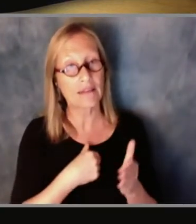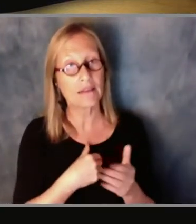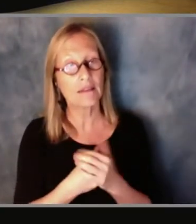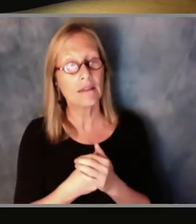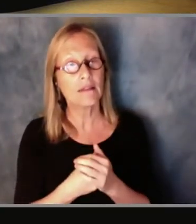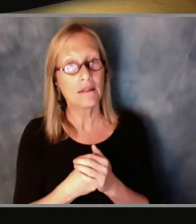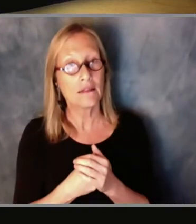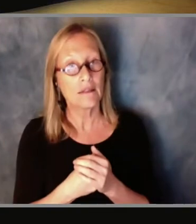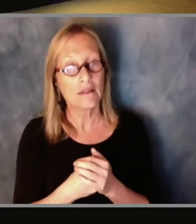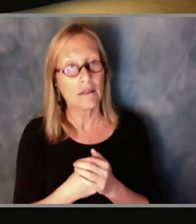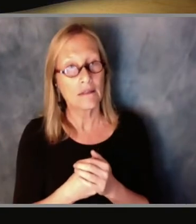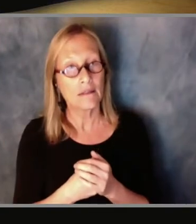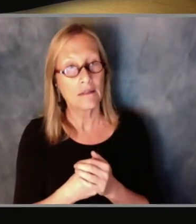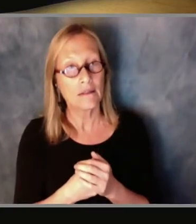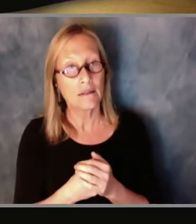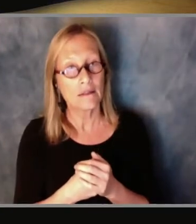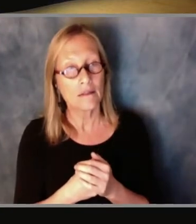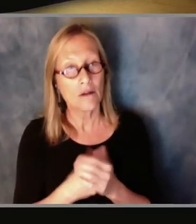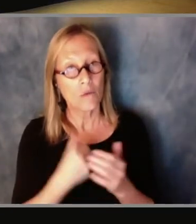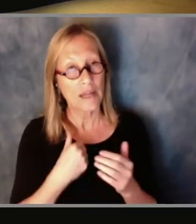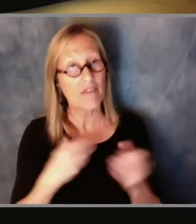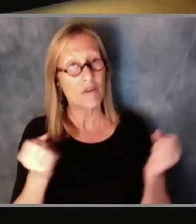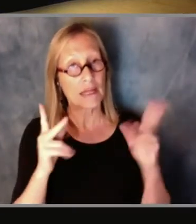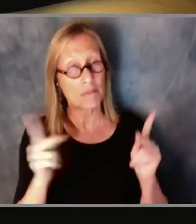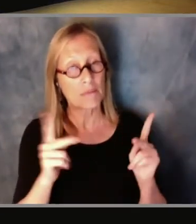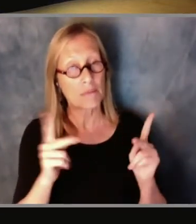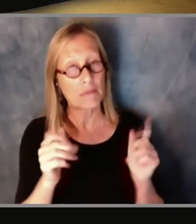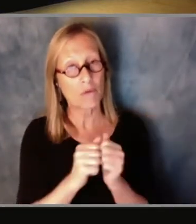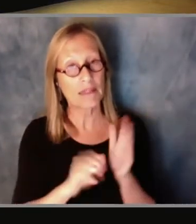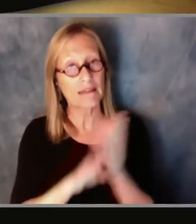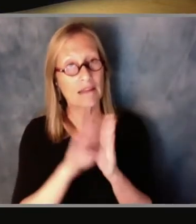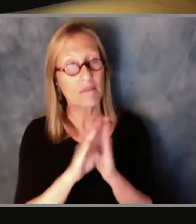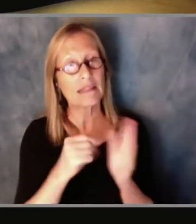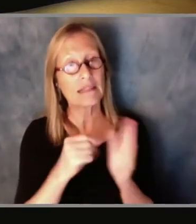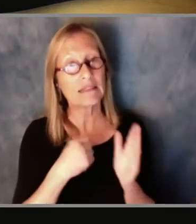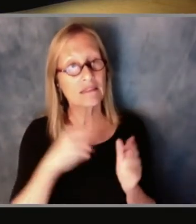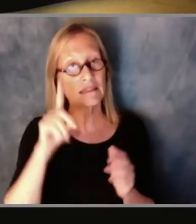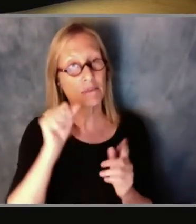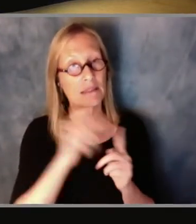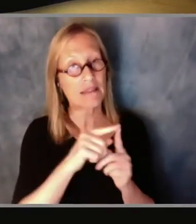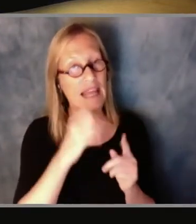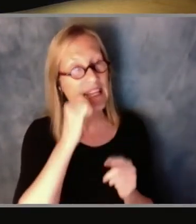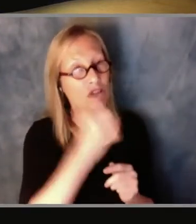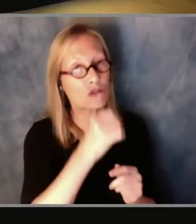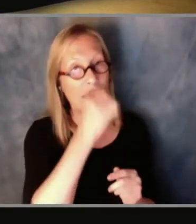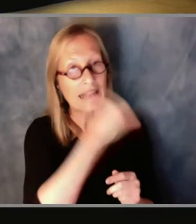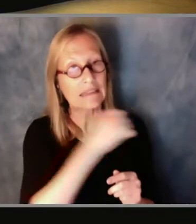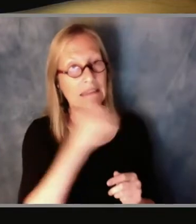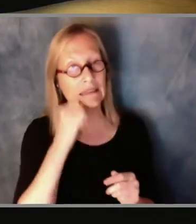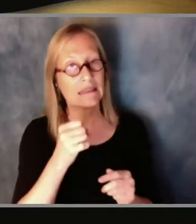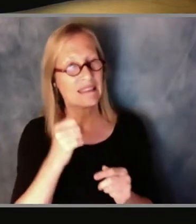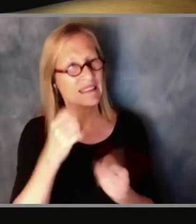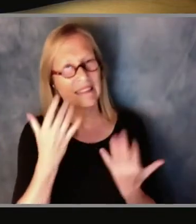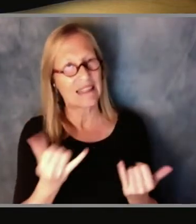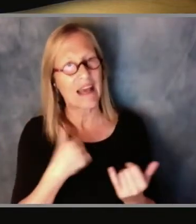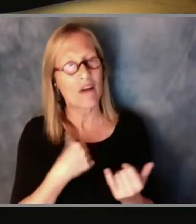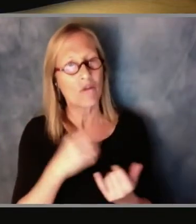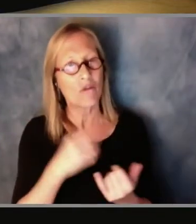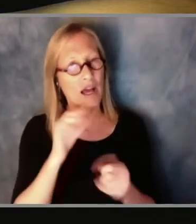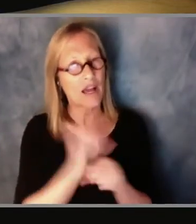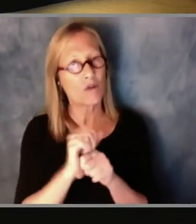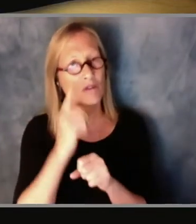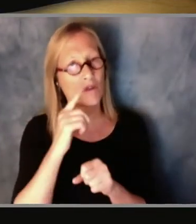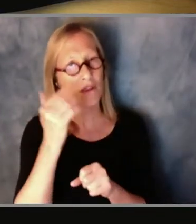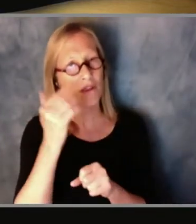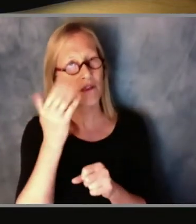our adults with developmental disabilities walking around with no teeth because of extractions. My work over the past couple of years has been